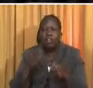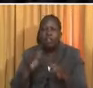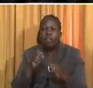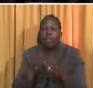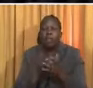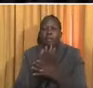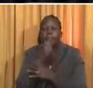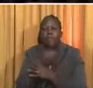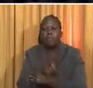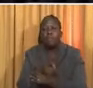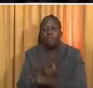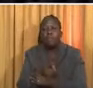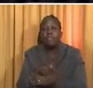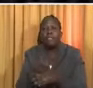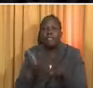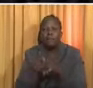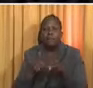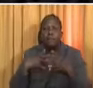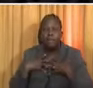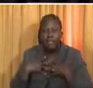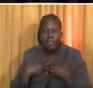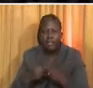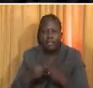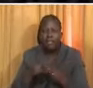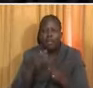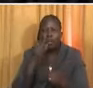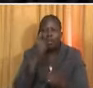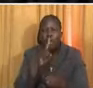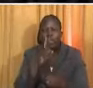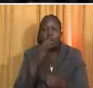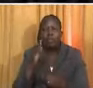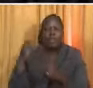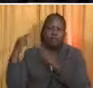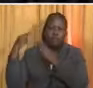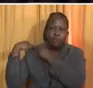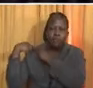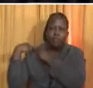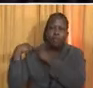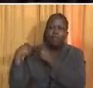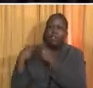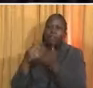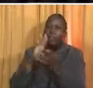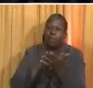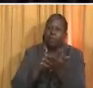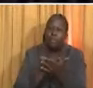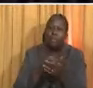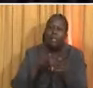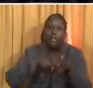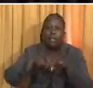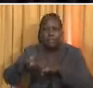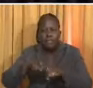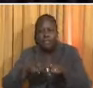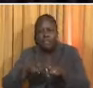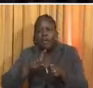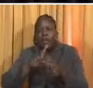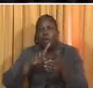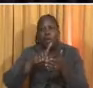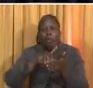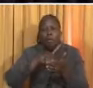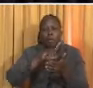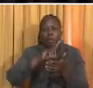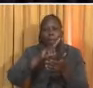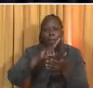force. Of interest, one of its mandate was to propose administrative policy